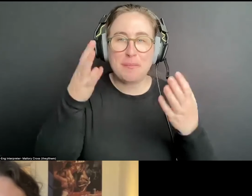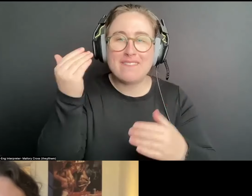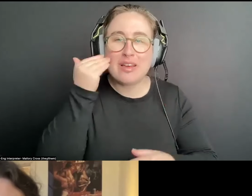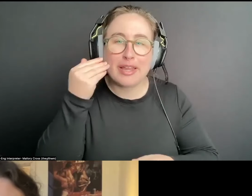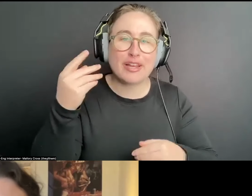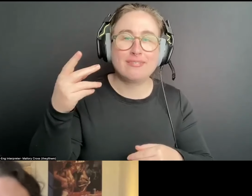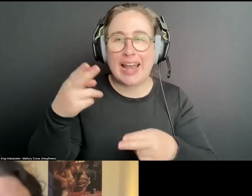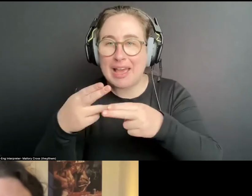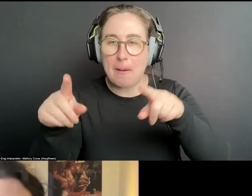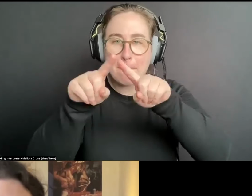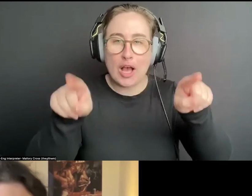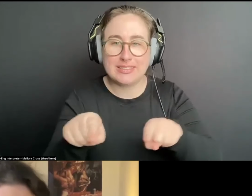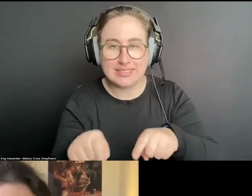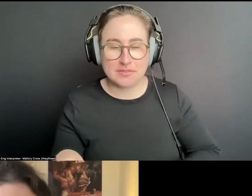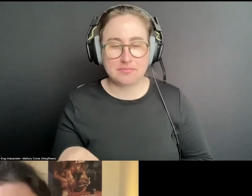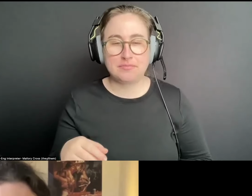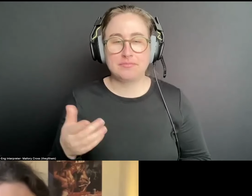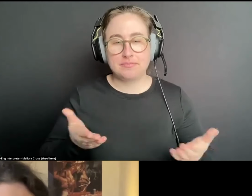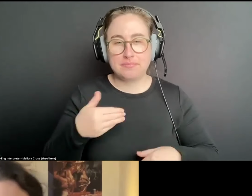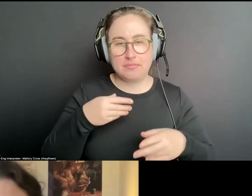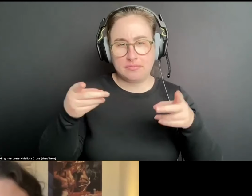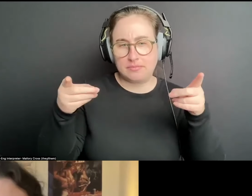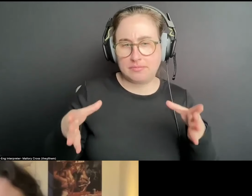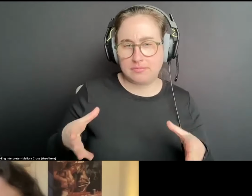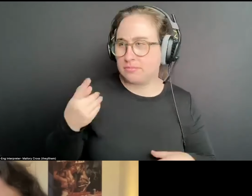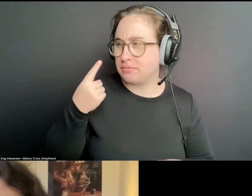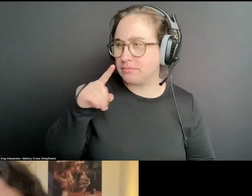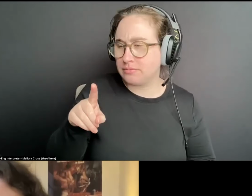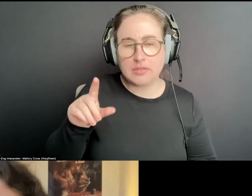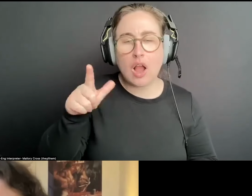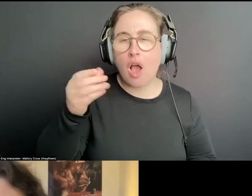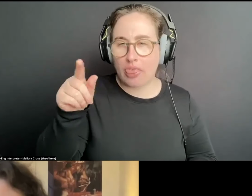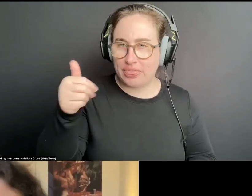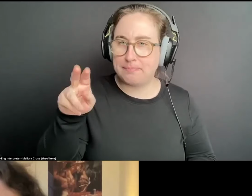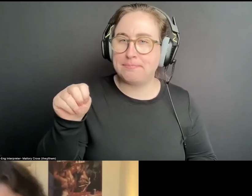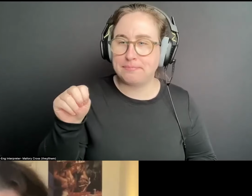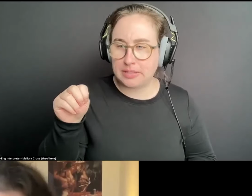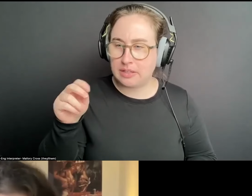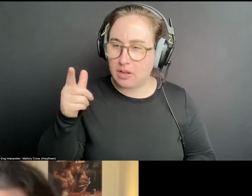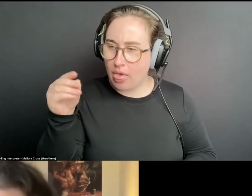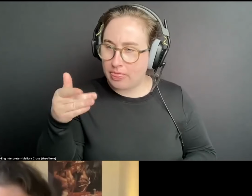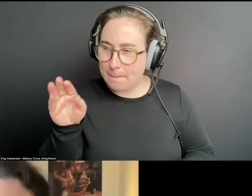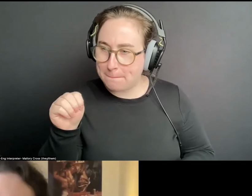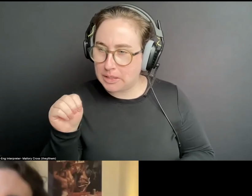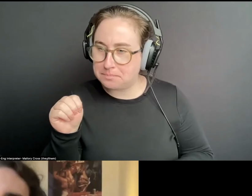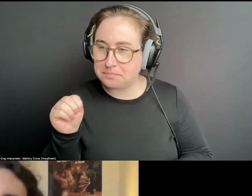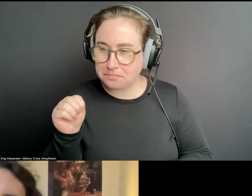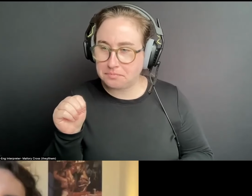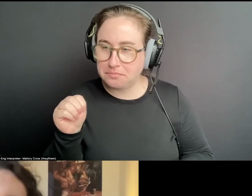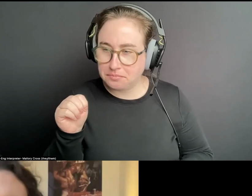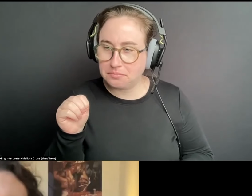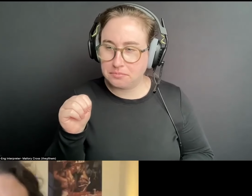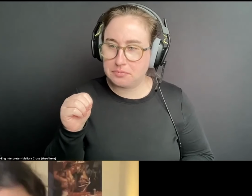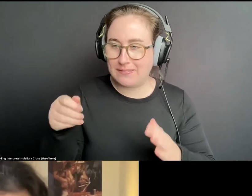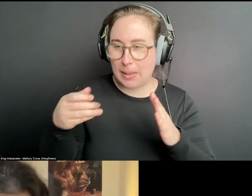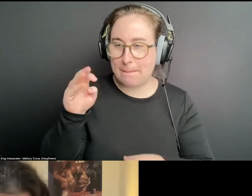here as director of international at the Gotham Film and Media Institute to, here's in the chat my name and my contact, to